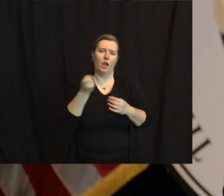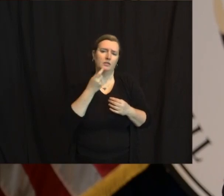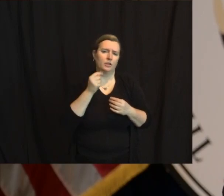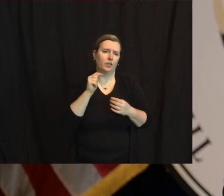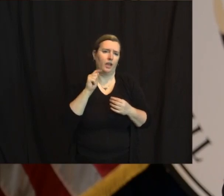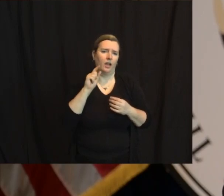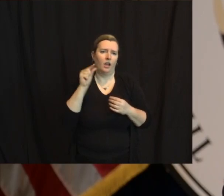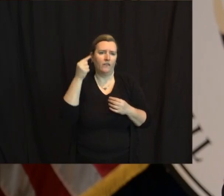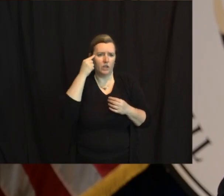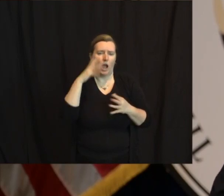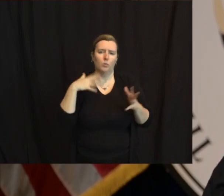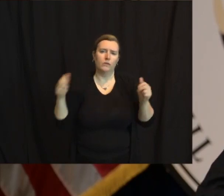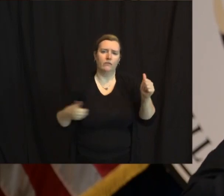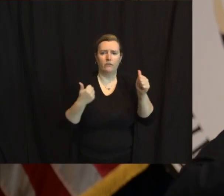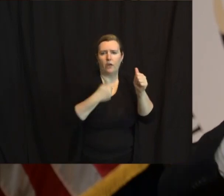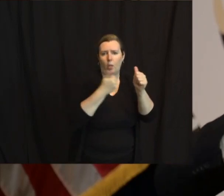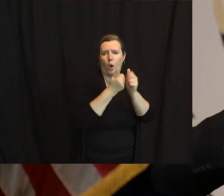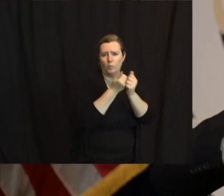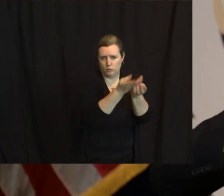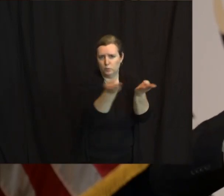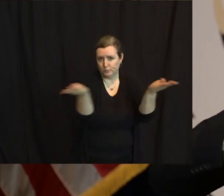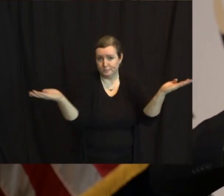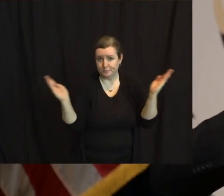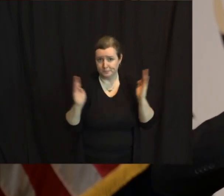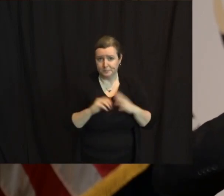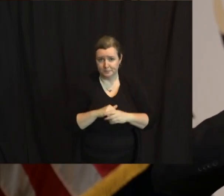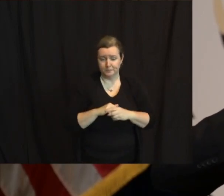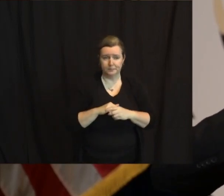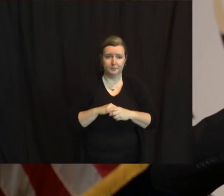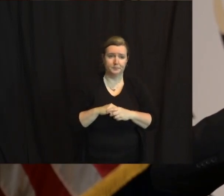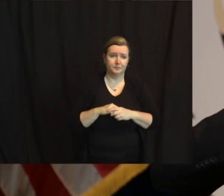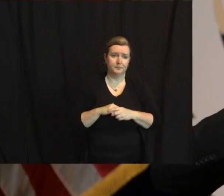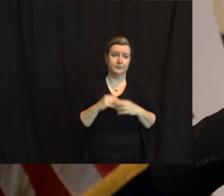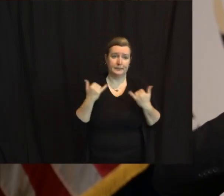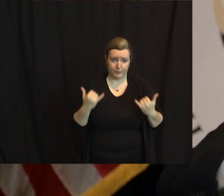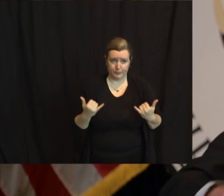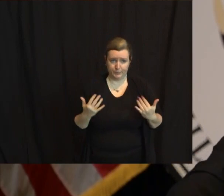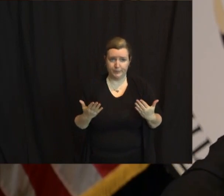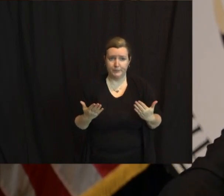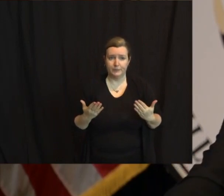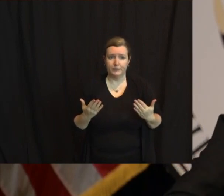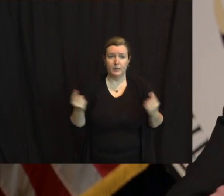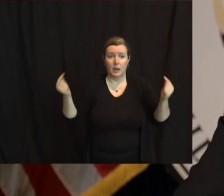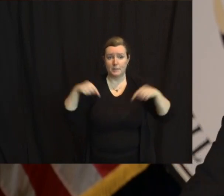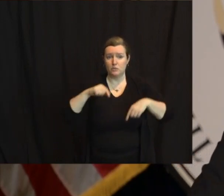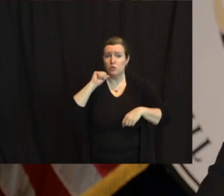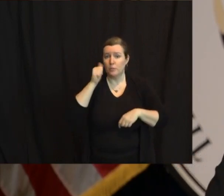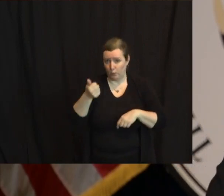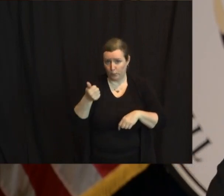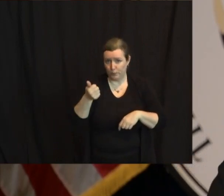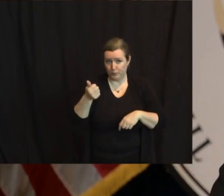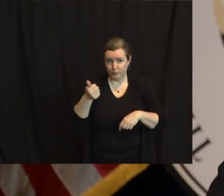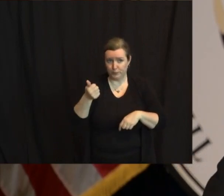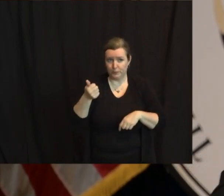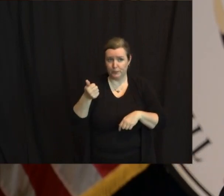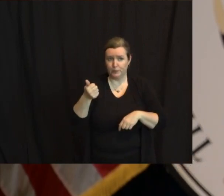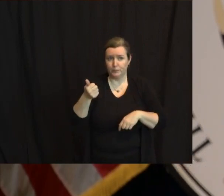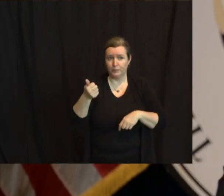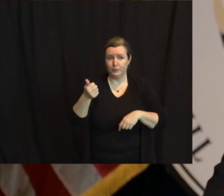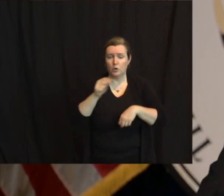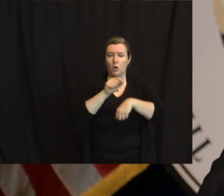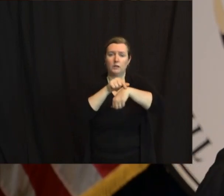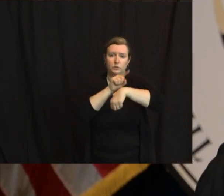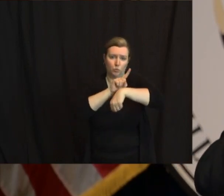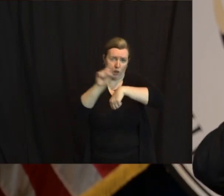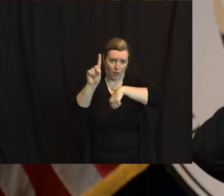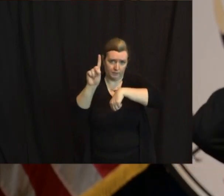thank you all. Again, logistically, Dan, we are here tomorrow at, I'm going to remask here as I say this, at 1